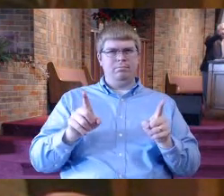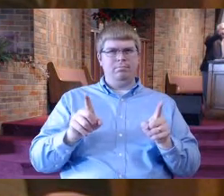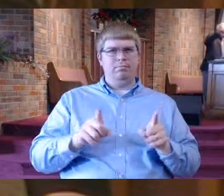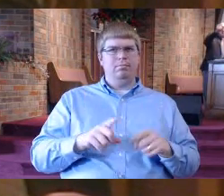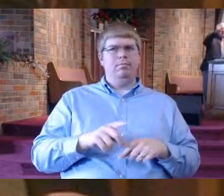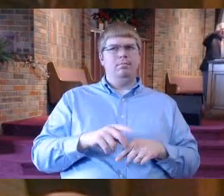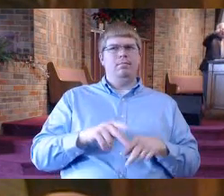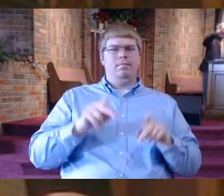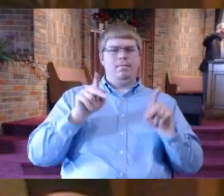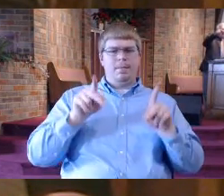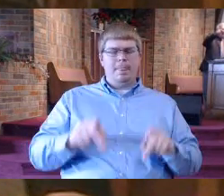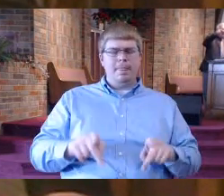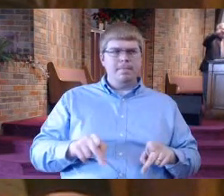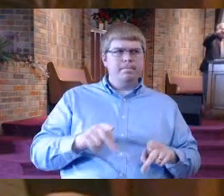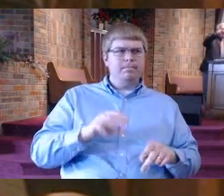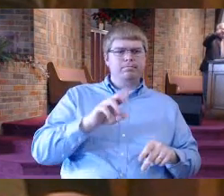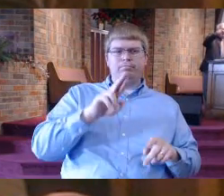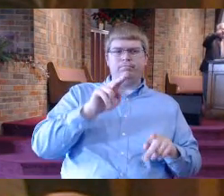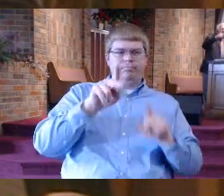and the people